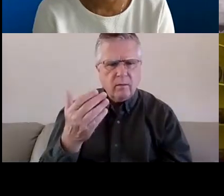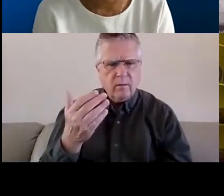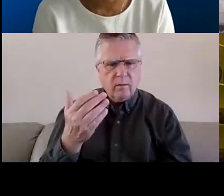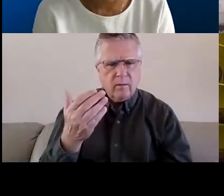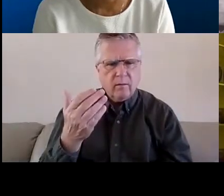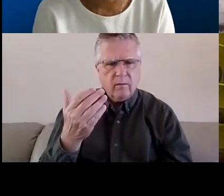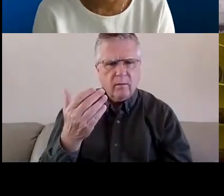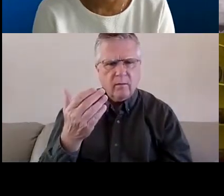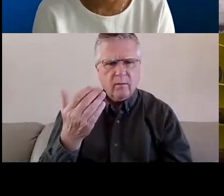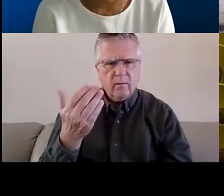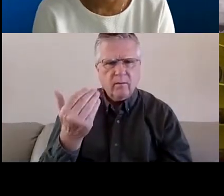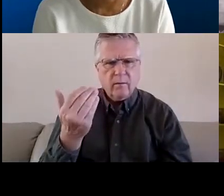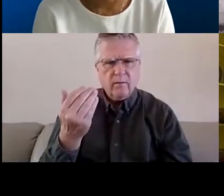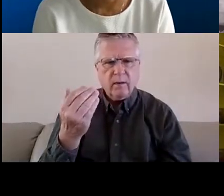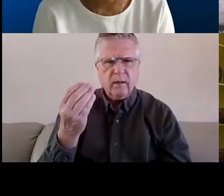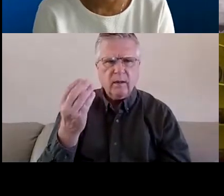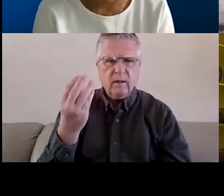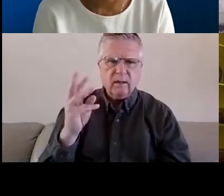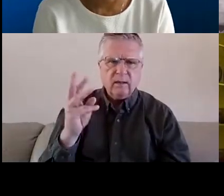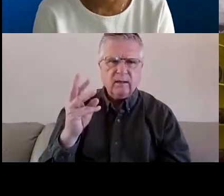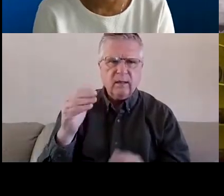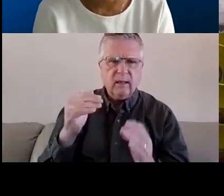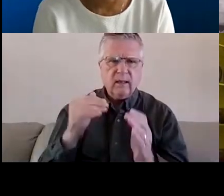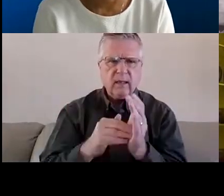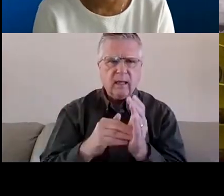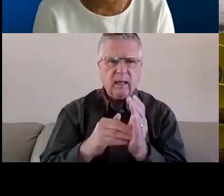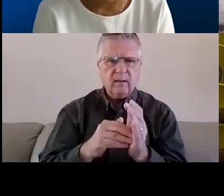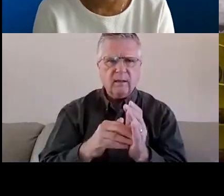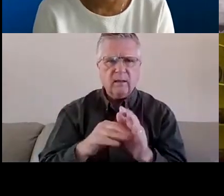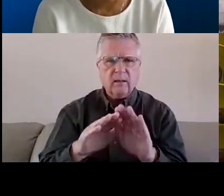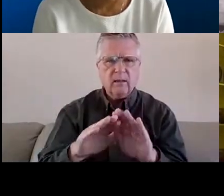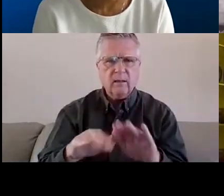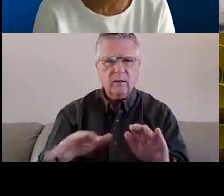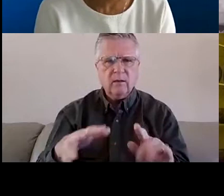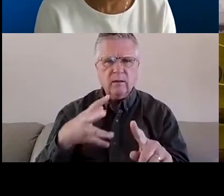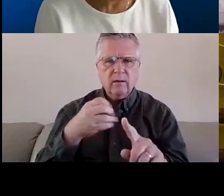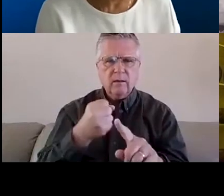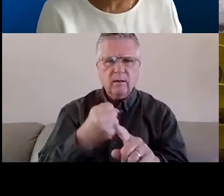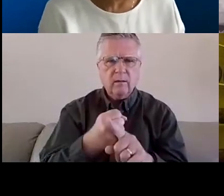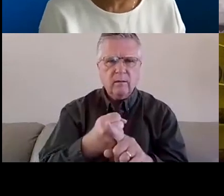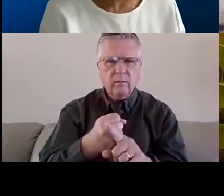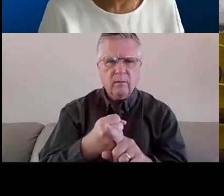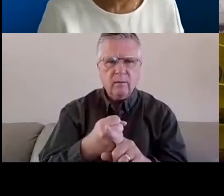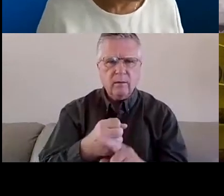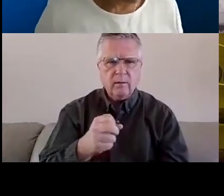15 to 16,000 children affected by the foster care system.